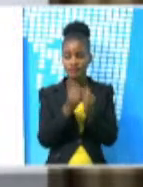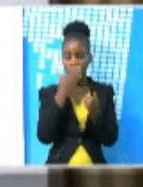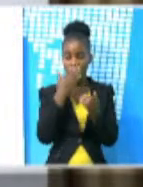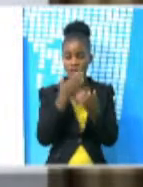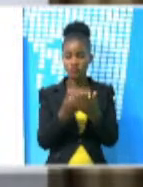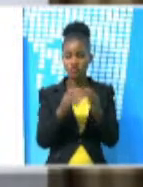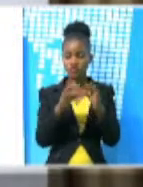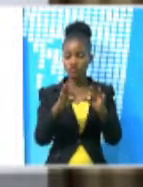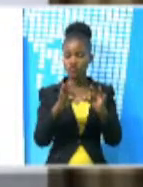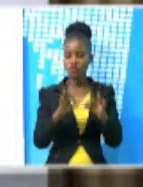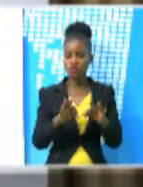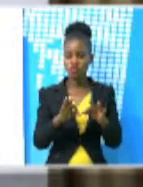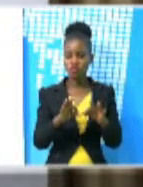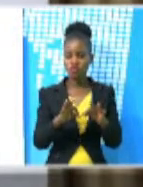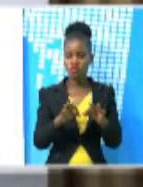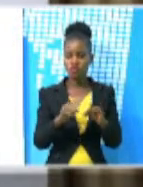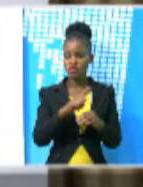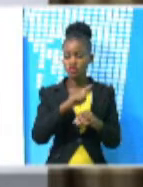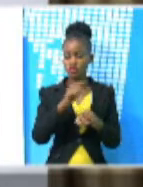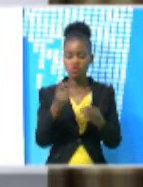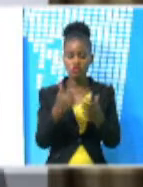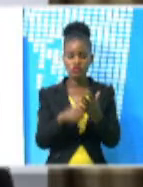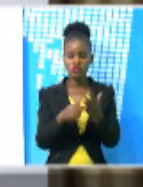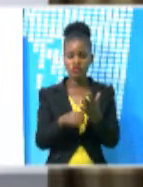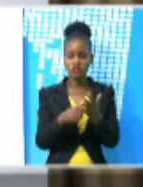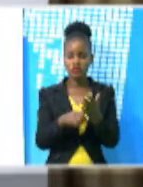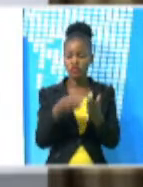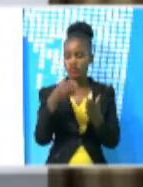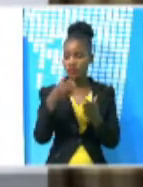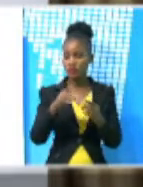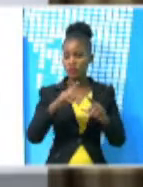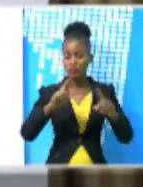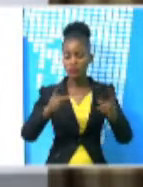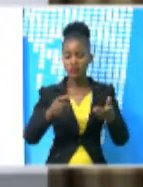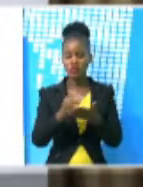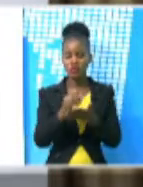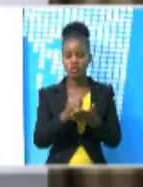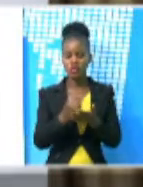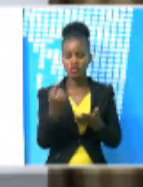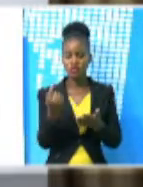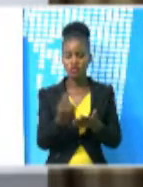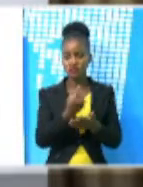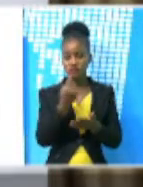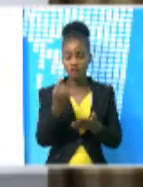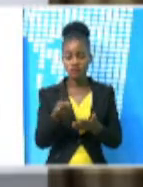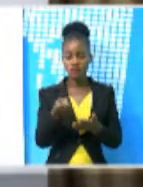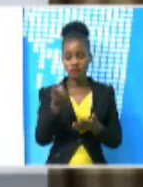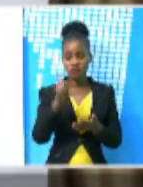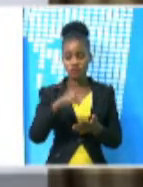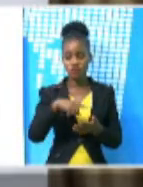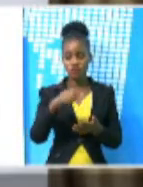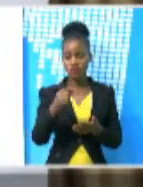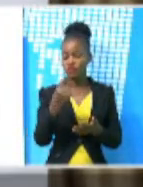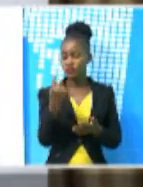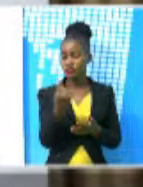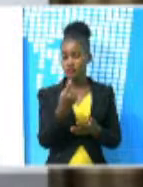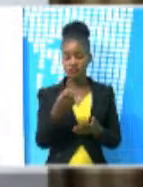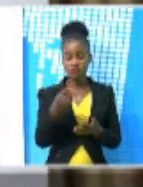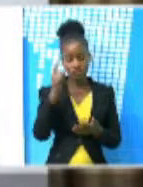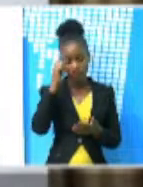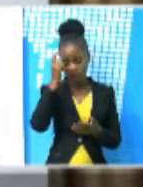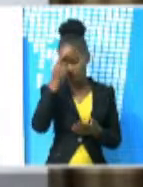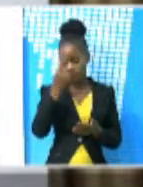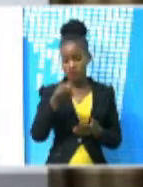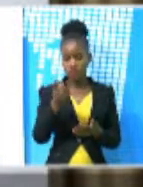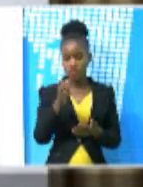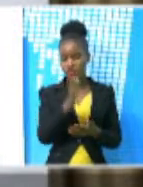strategy. You know, the challenge has been we have been doing it alone. We go alone. As government, we go